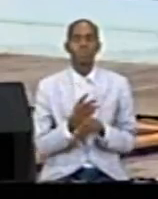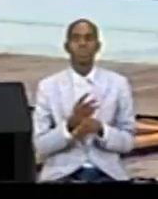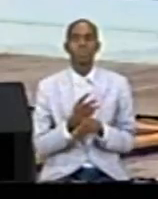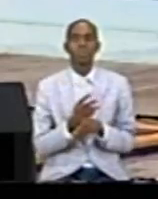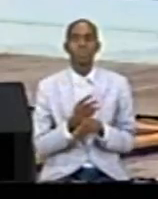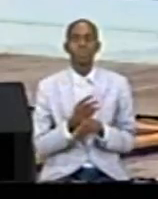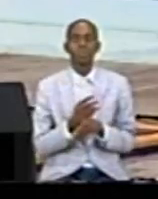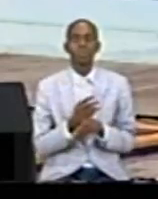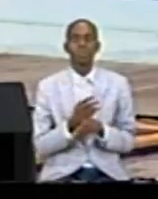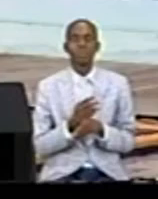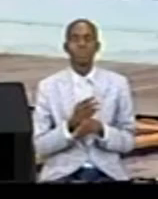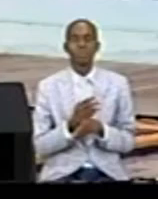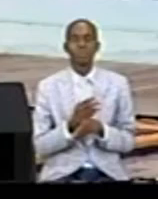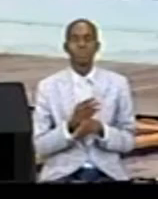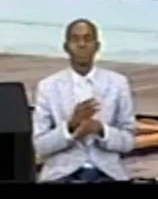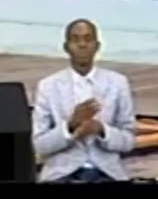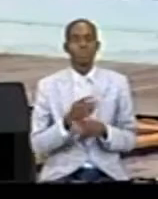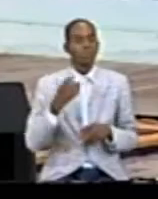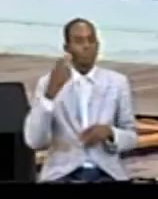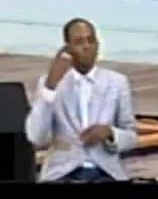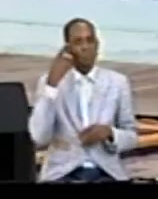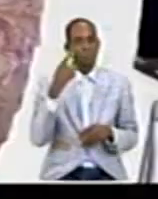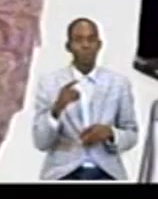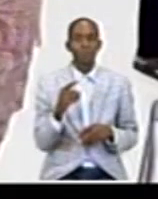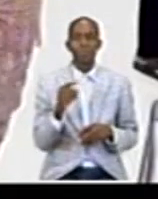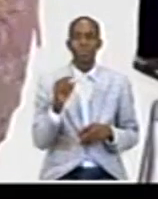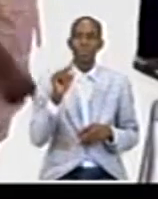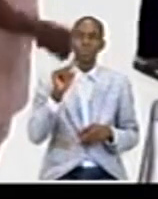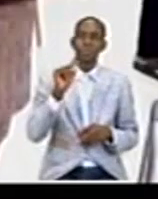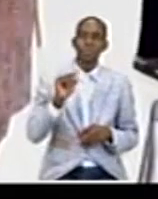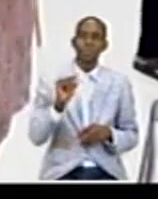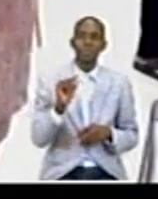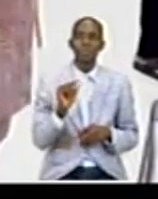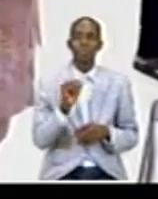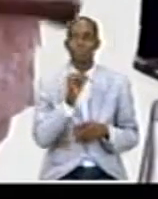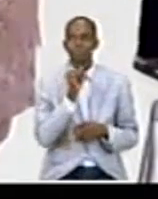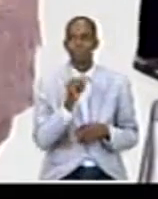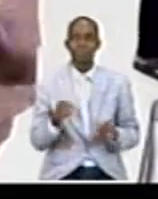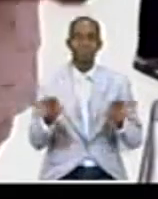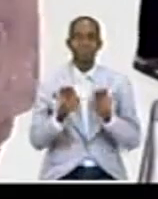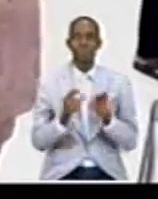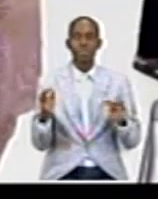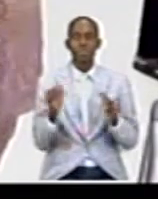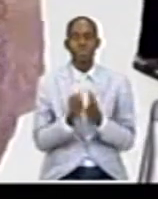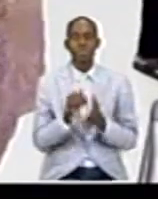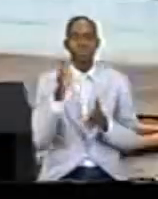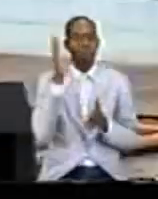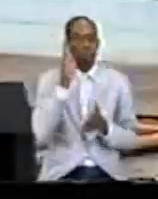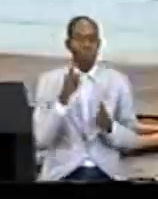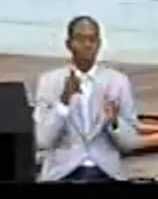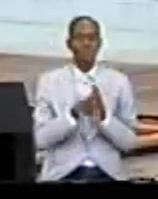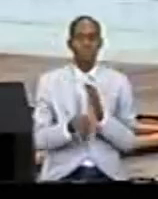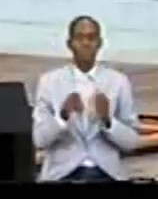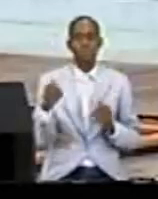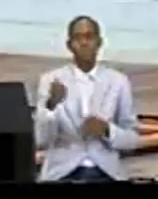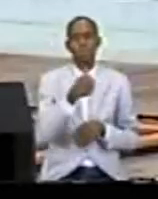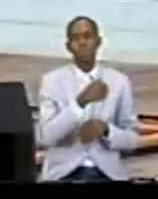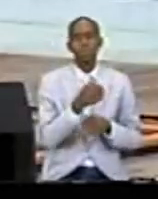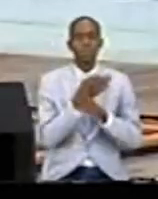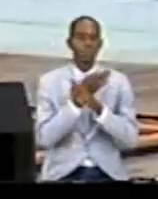for a minor negligible sin, they go to kill themselves. Free